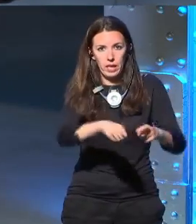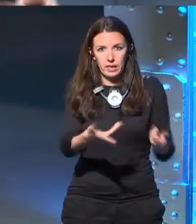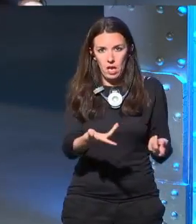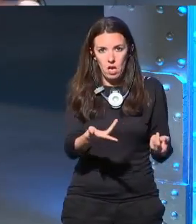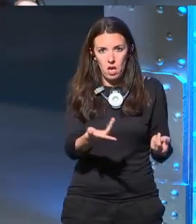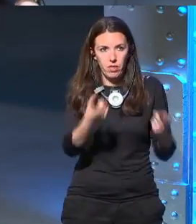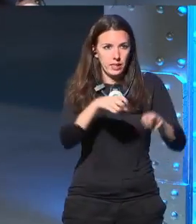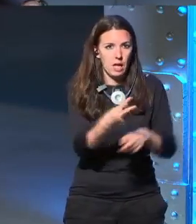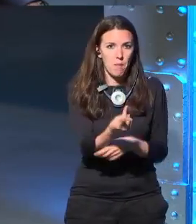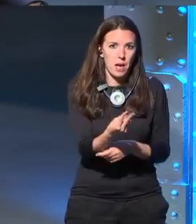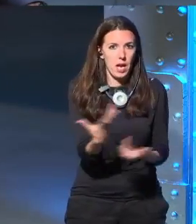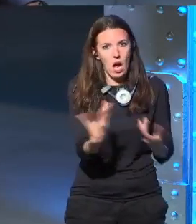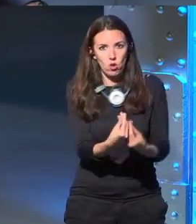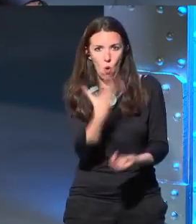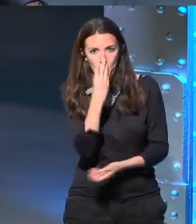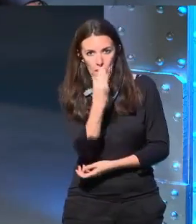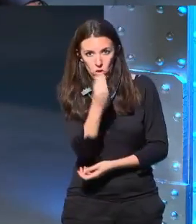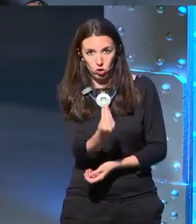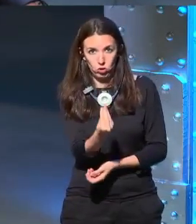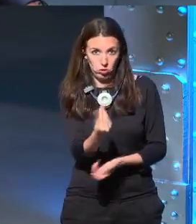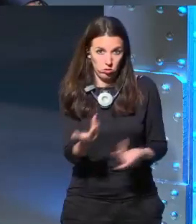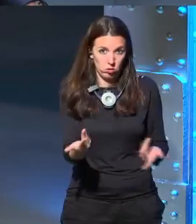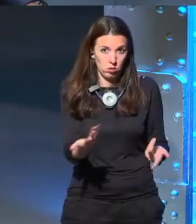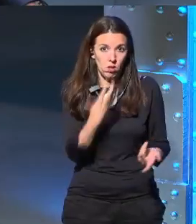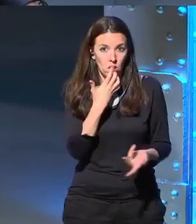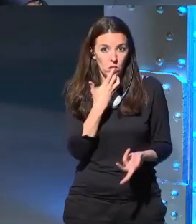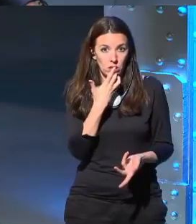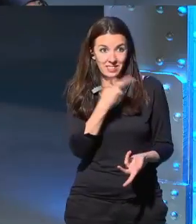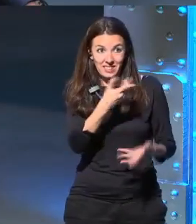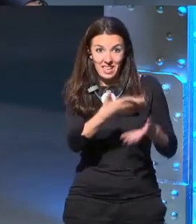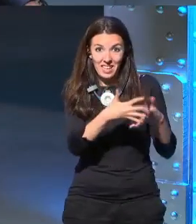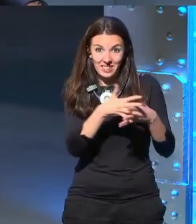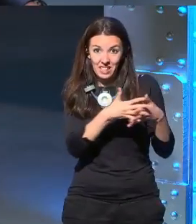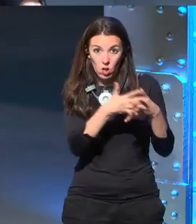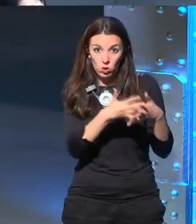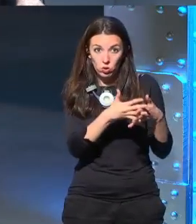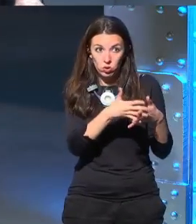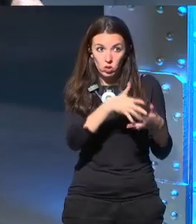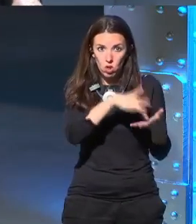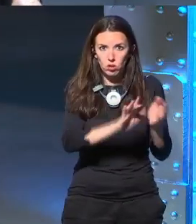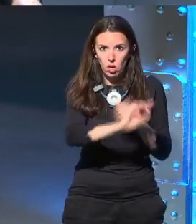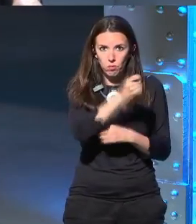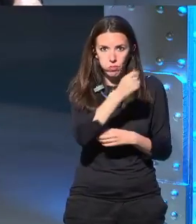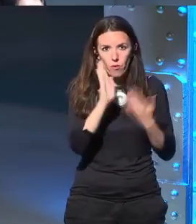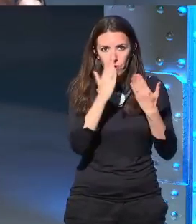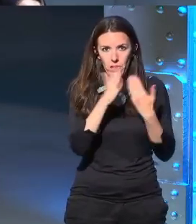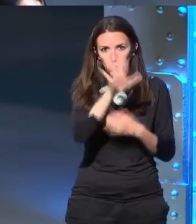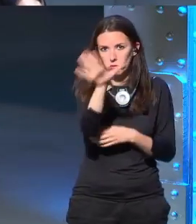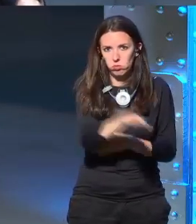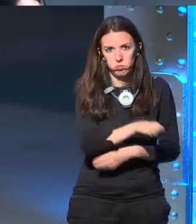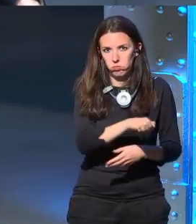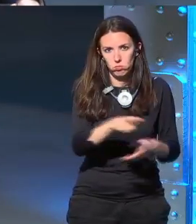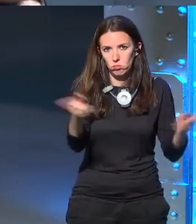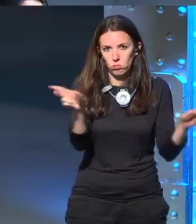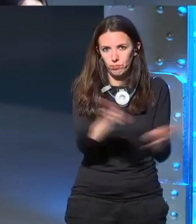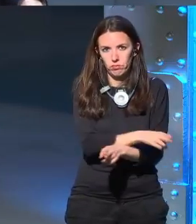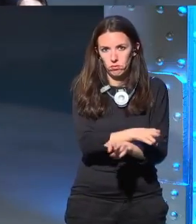It's not a great idea. If you did it in America and it started to be successful, Facebook would kill it by doing